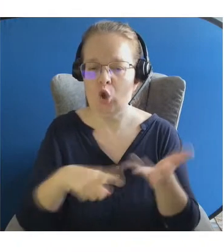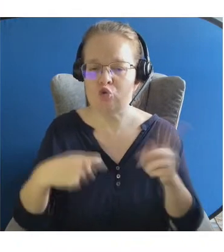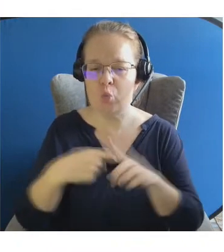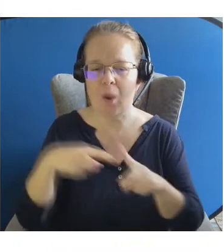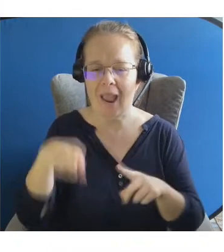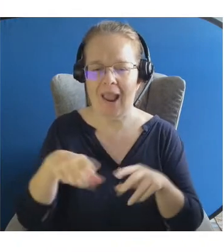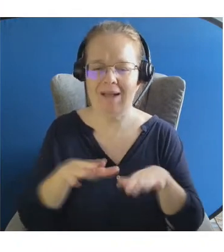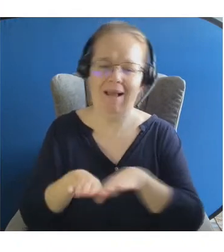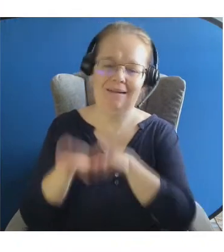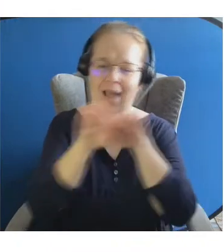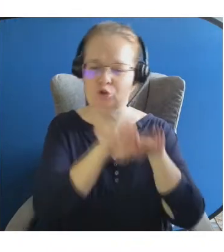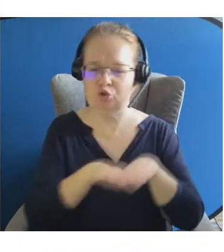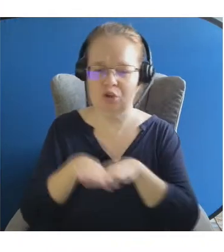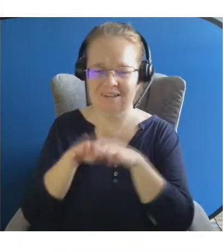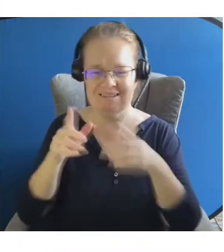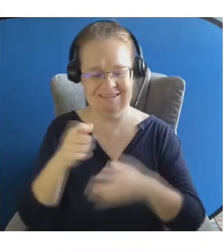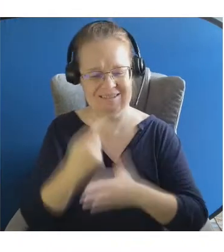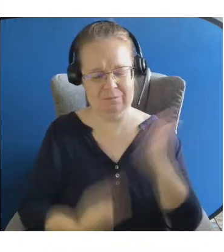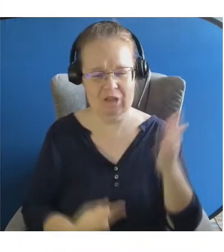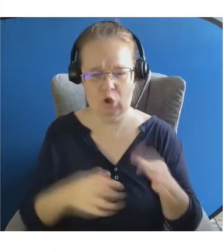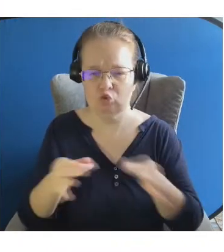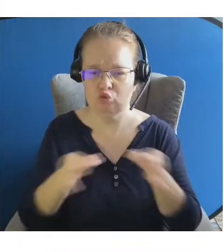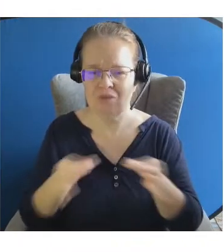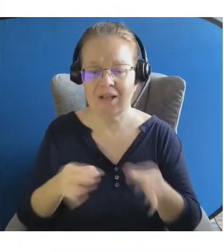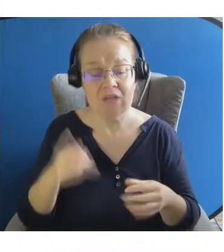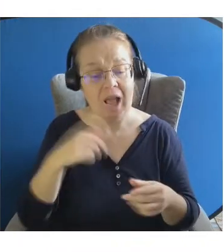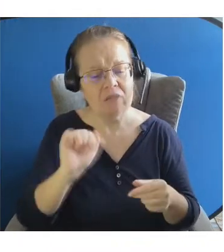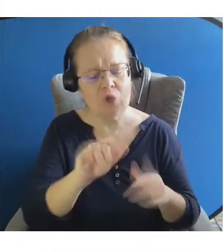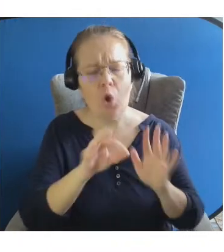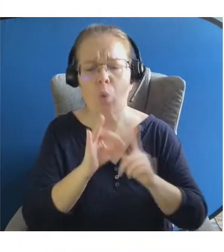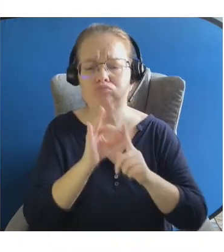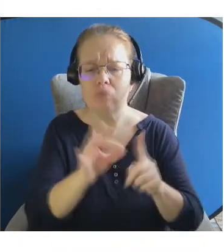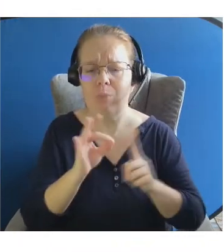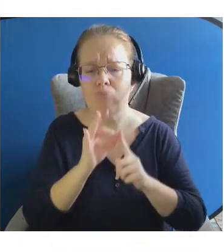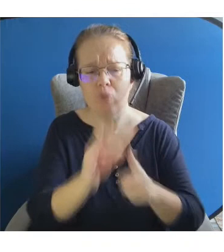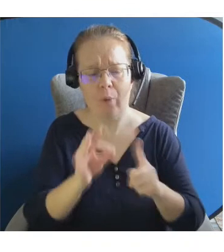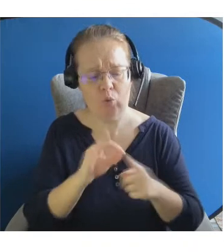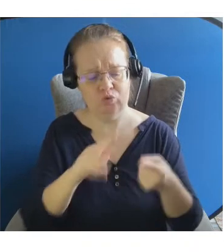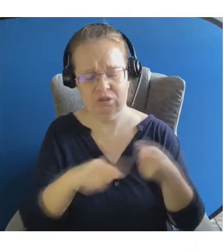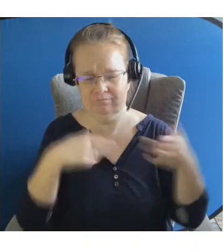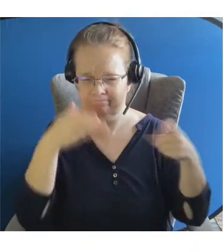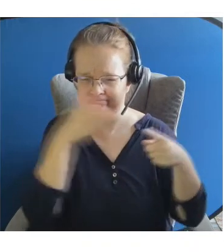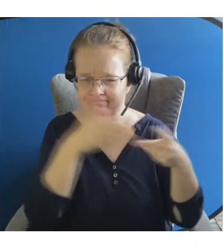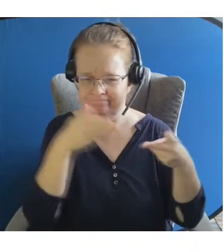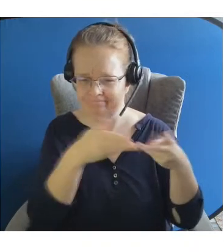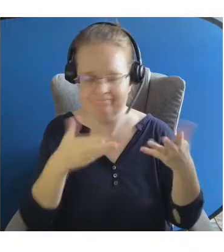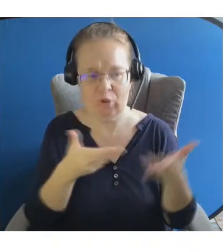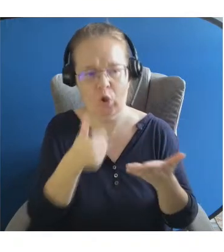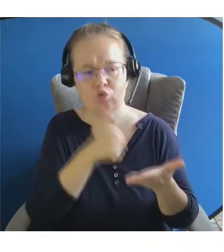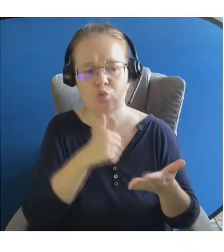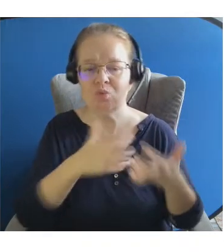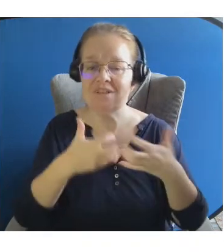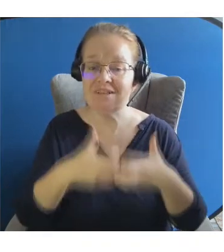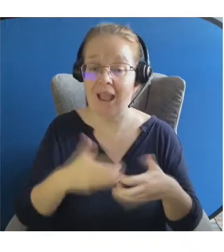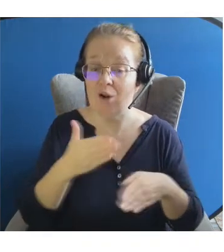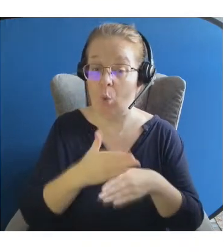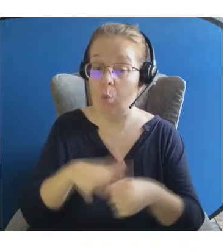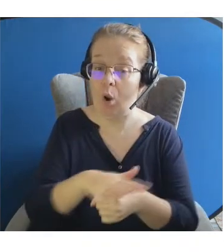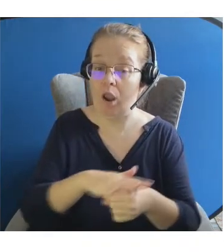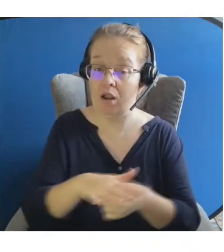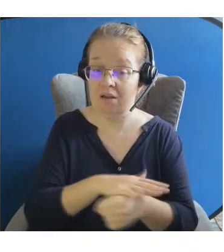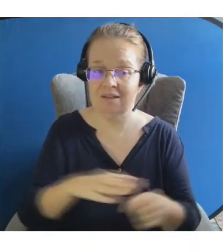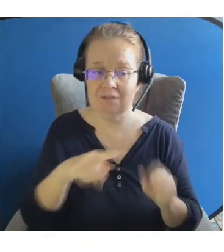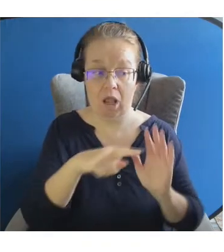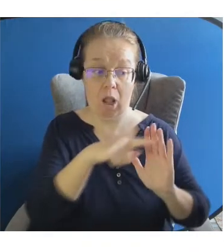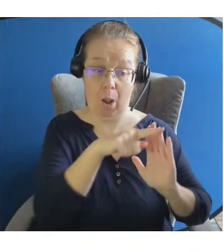general, then focus on specific proposals to help disabled people use technology in the workplace, which is something that